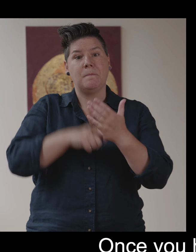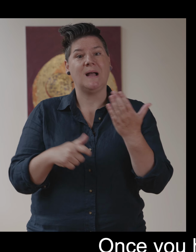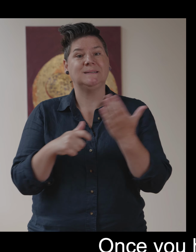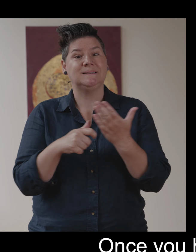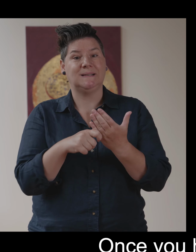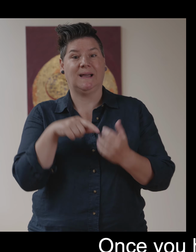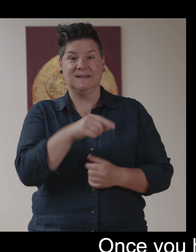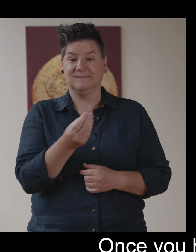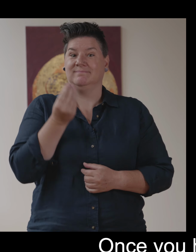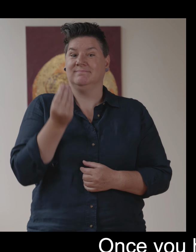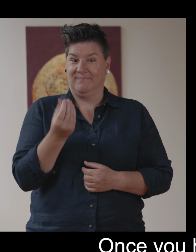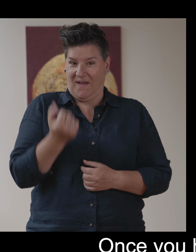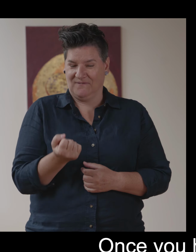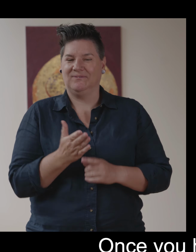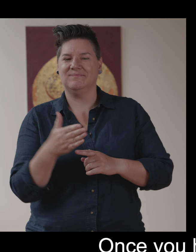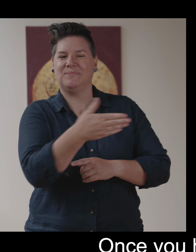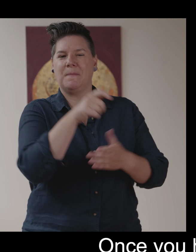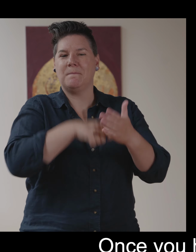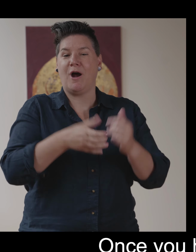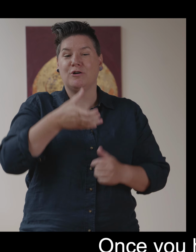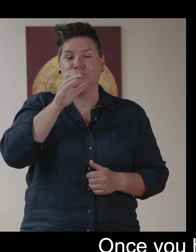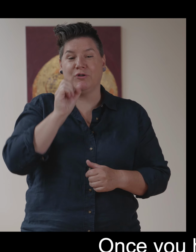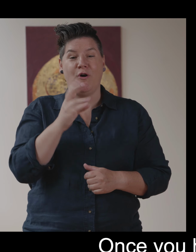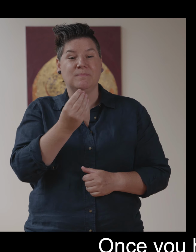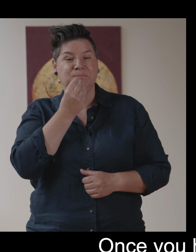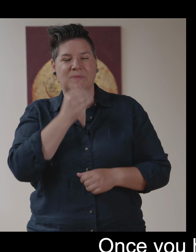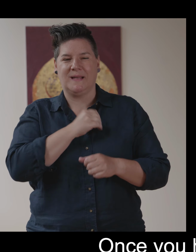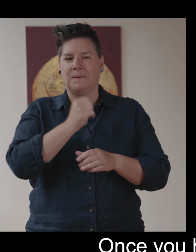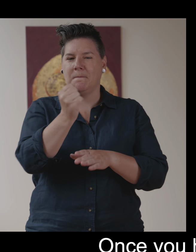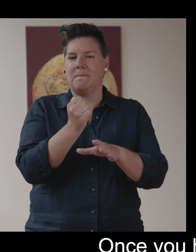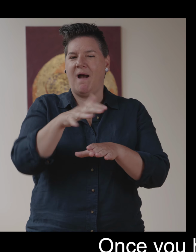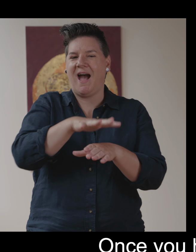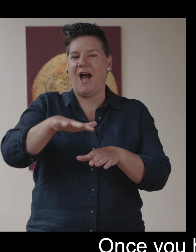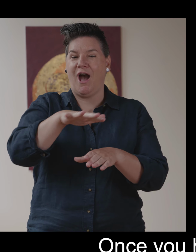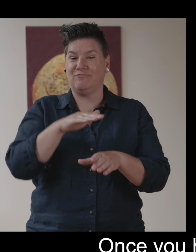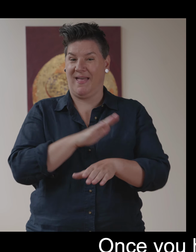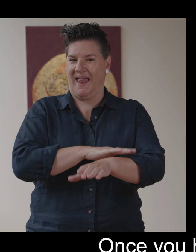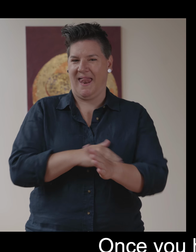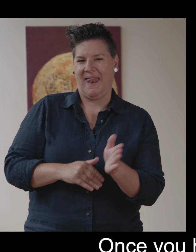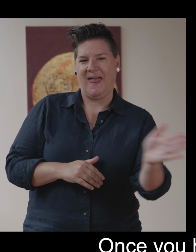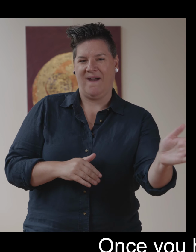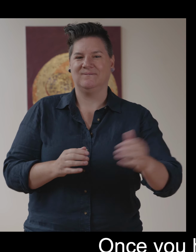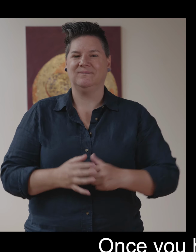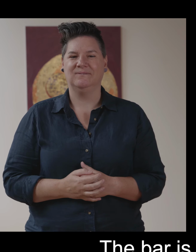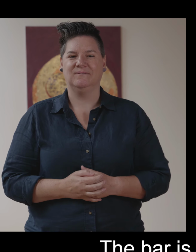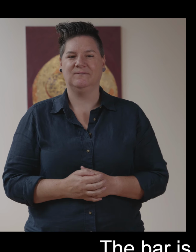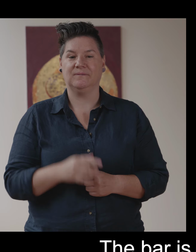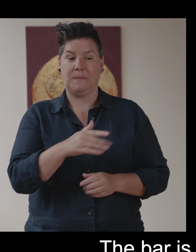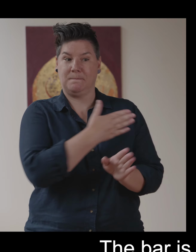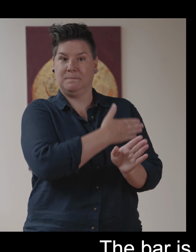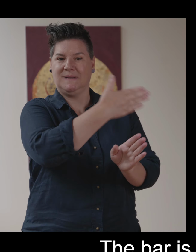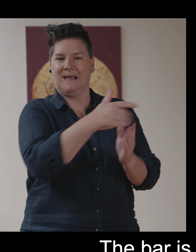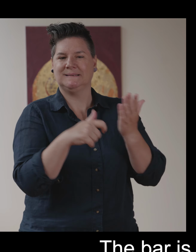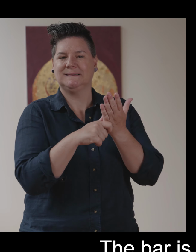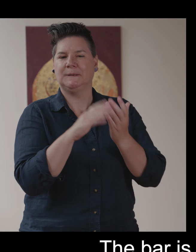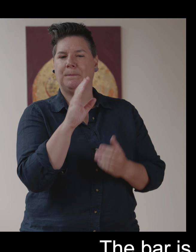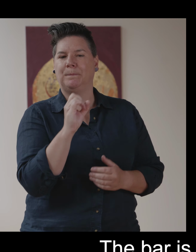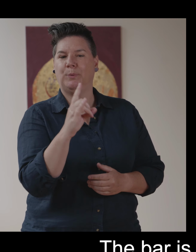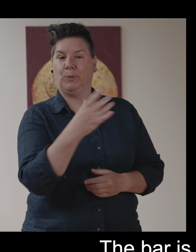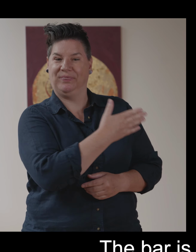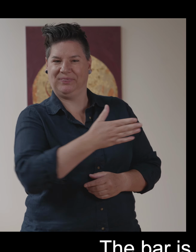Once you have purchased your ticket you can get a drink or snacks from the bar area. The bar is on the left hand side round the corner from the ticket booth.